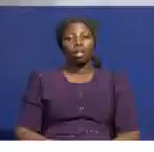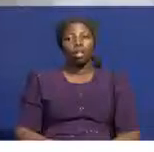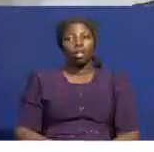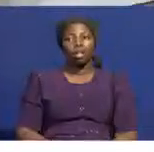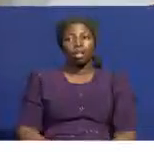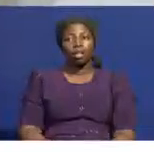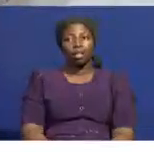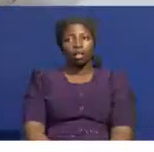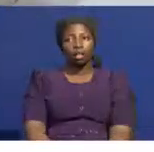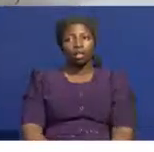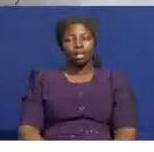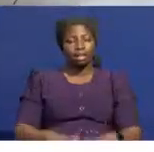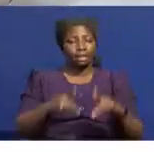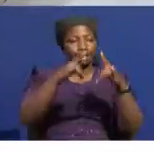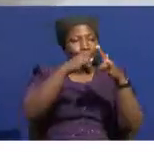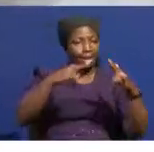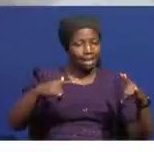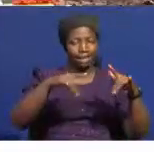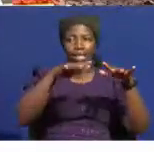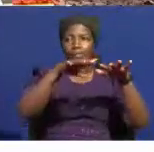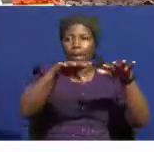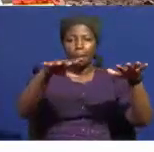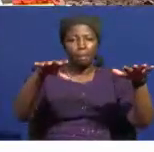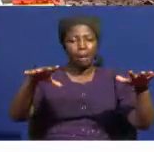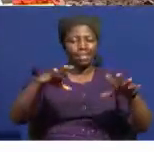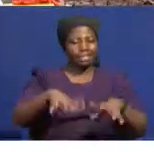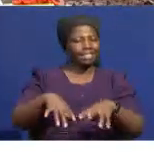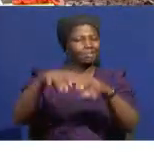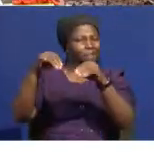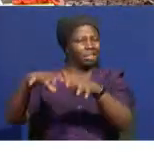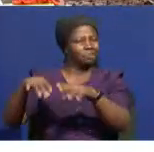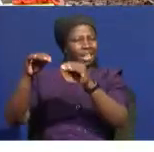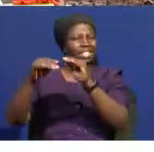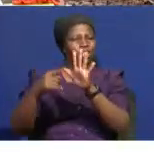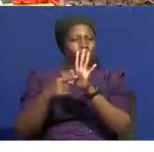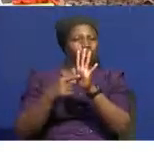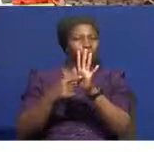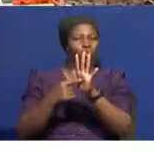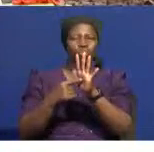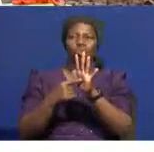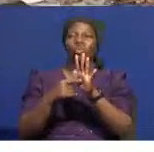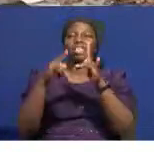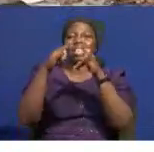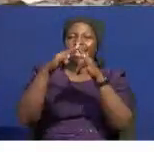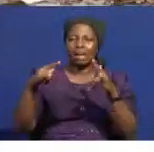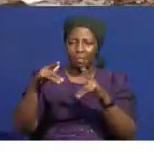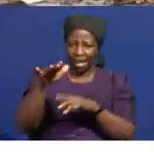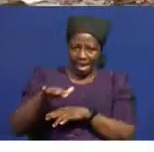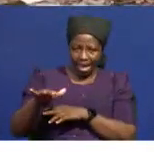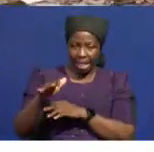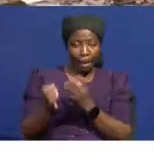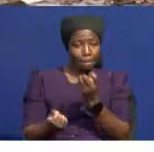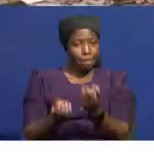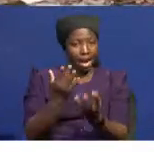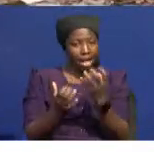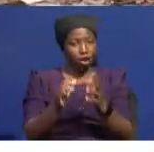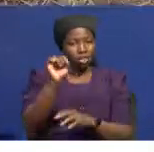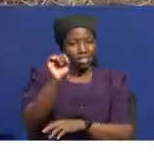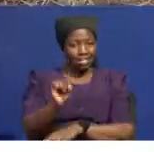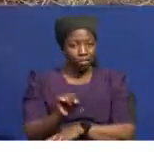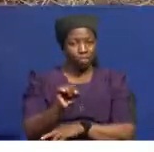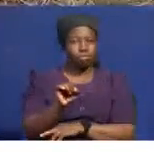Mediterranean skirted makeshift tents characterize the landscape at Moinonin Camp in Baringo South, Baringo